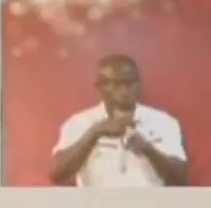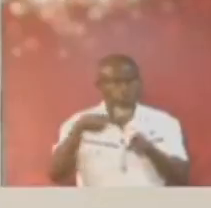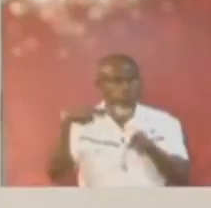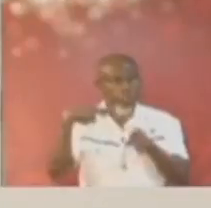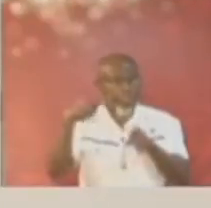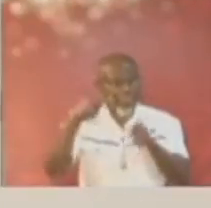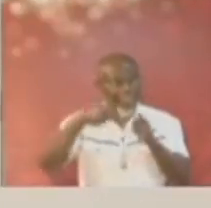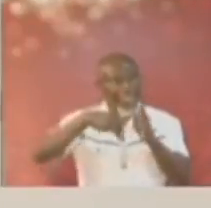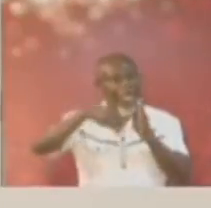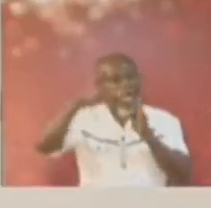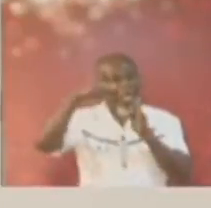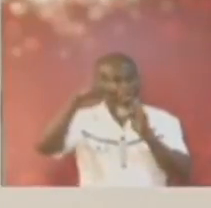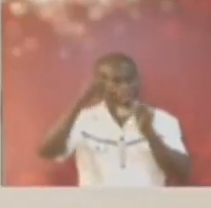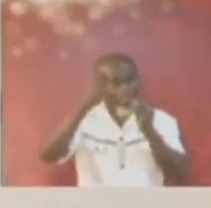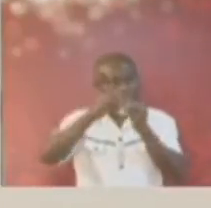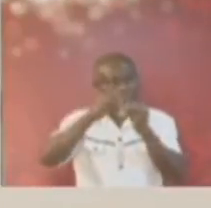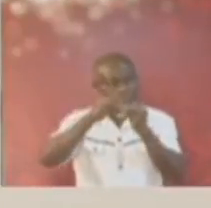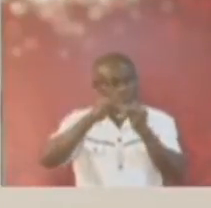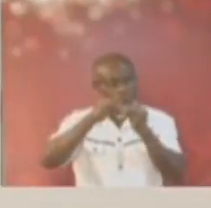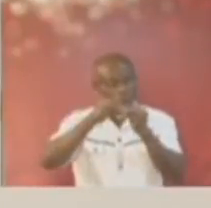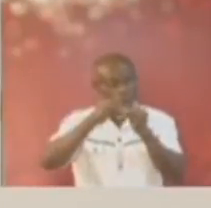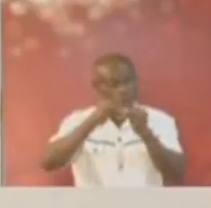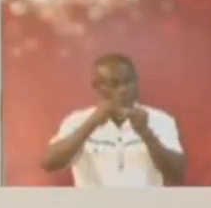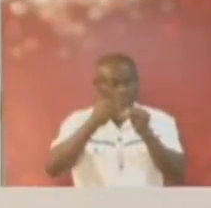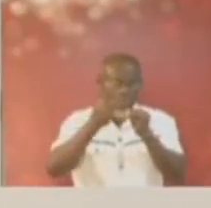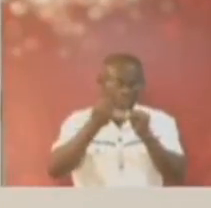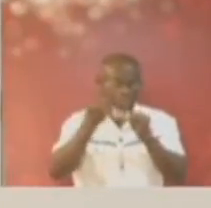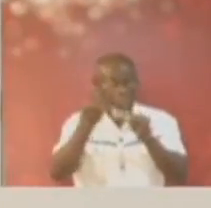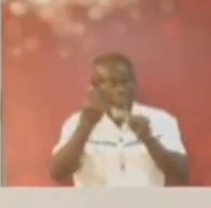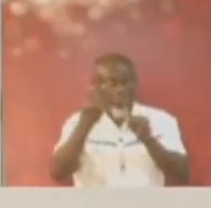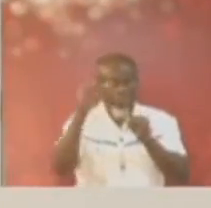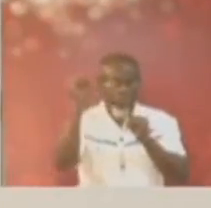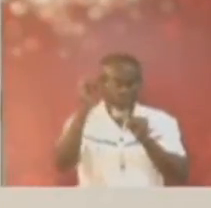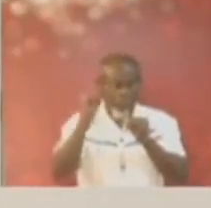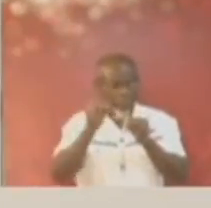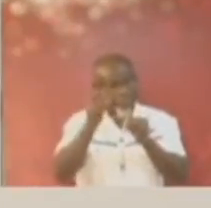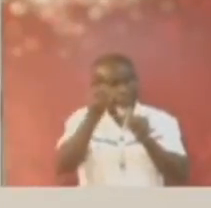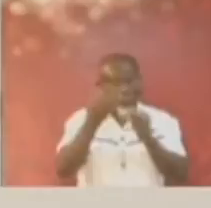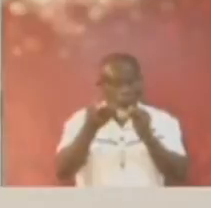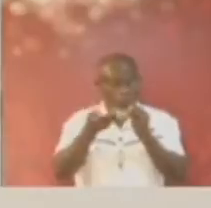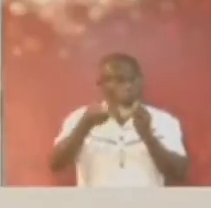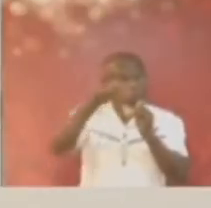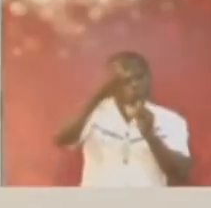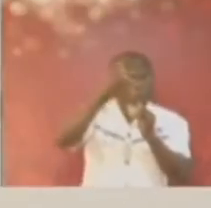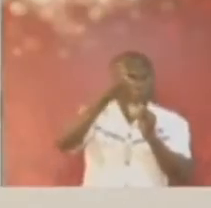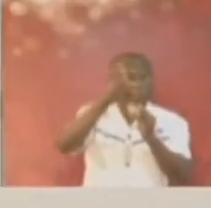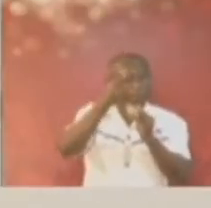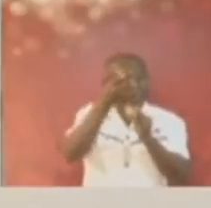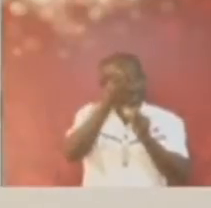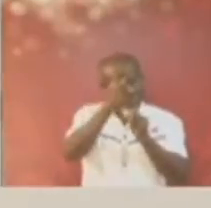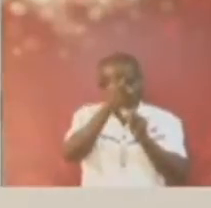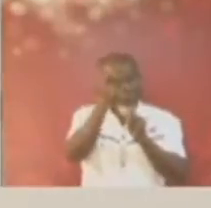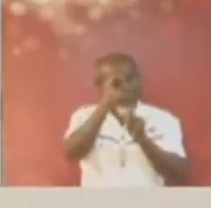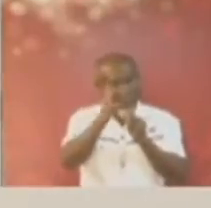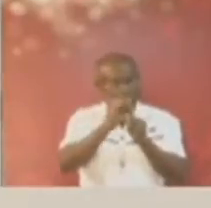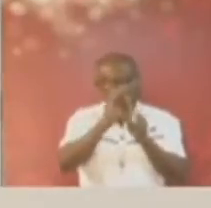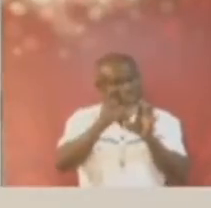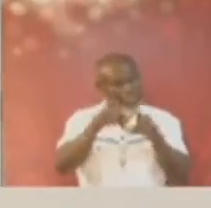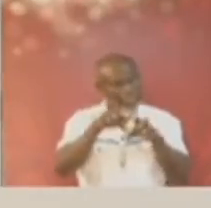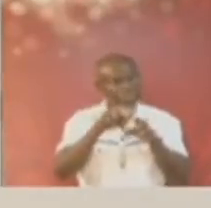it's around 11%. Above 70, it's around 17%. So whatever